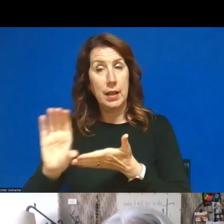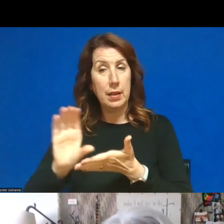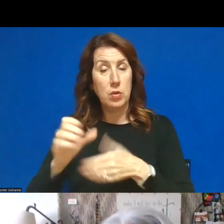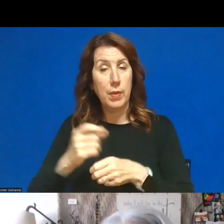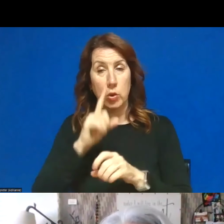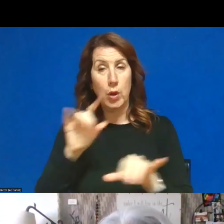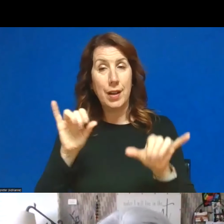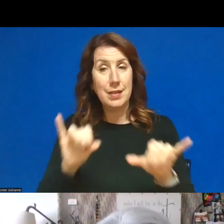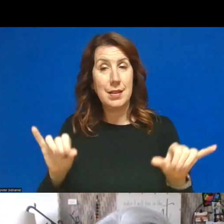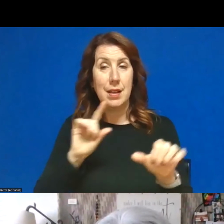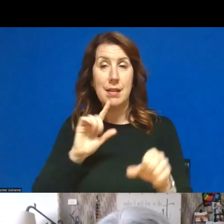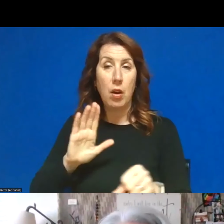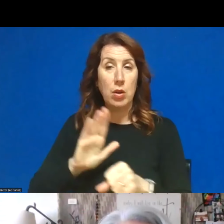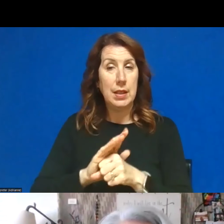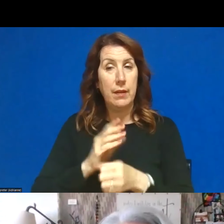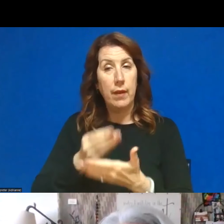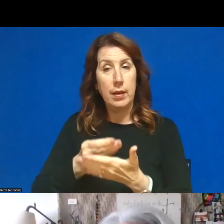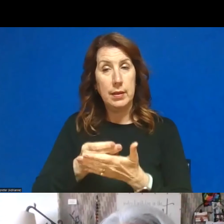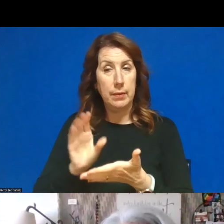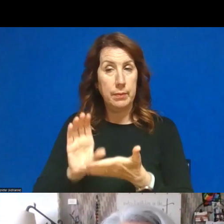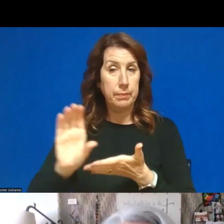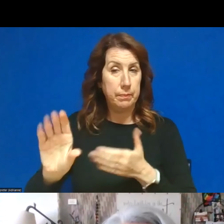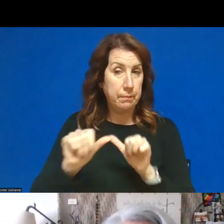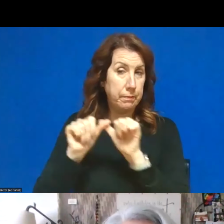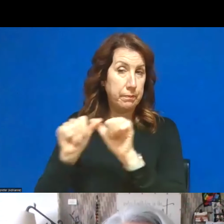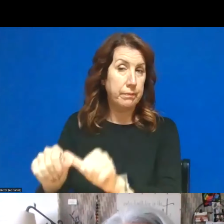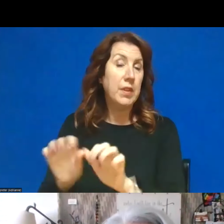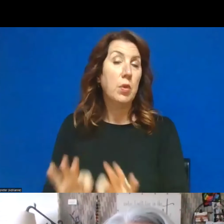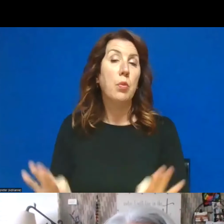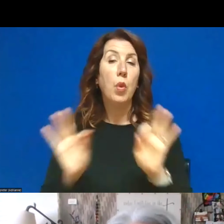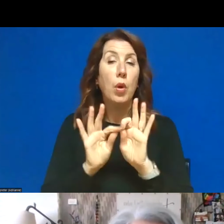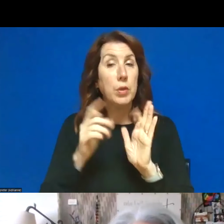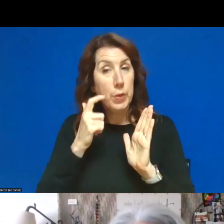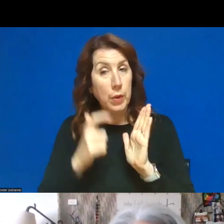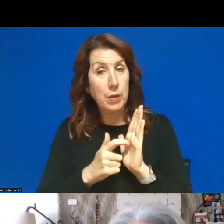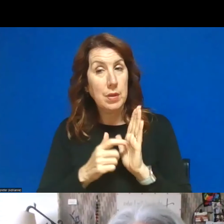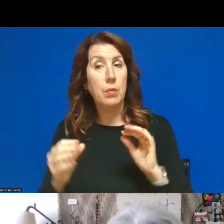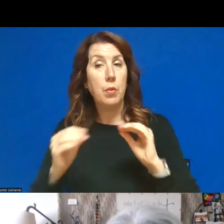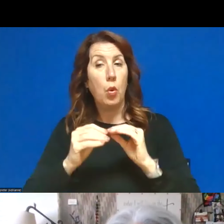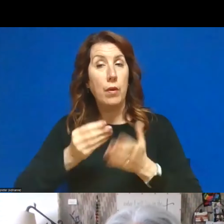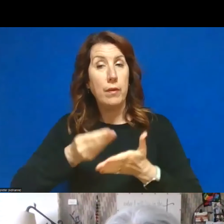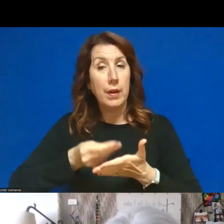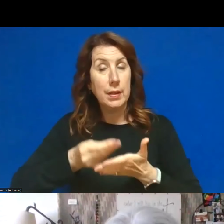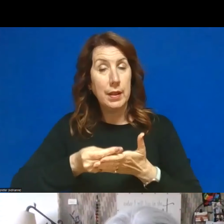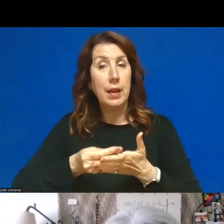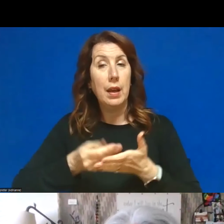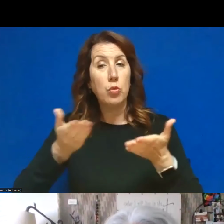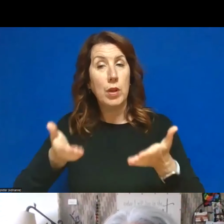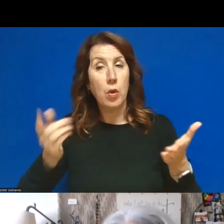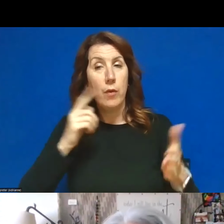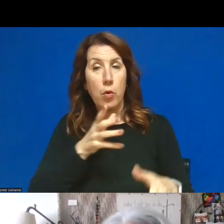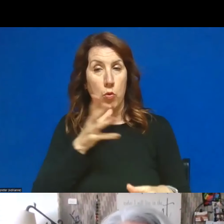consistent and guaranteed funding. It is important to note there must be additional funding and resources for rural